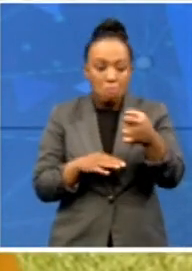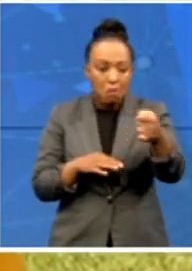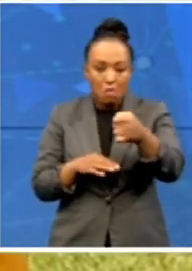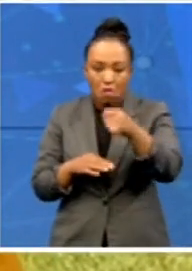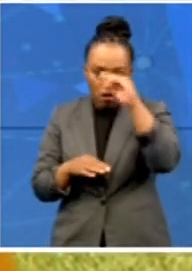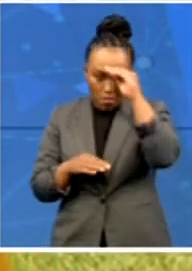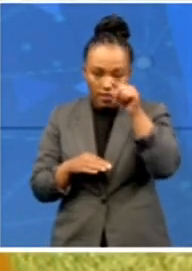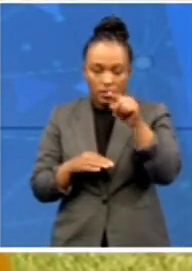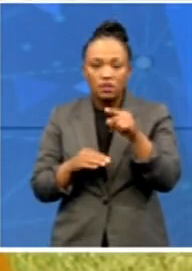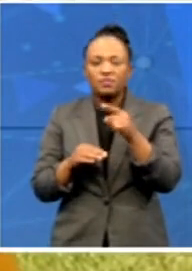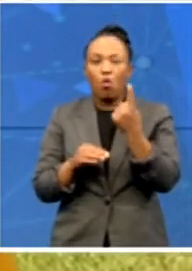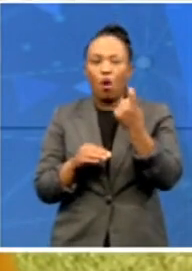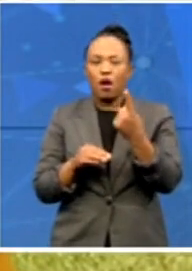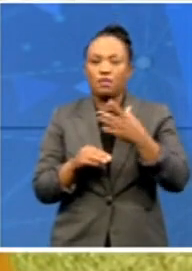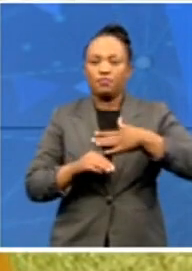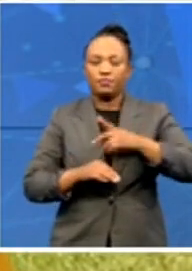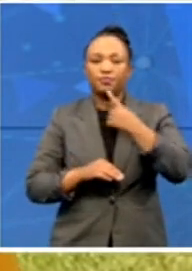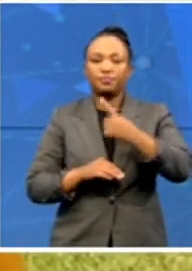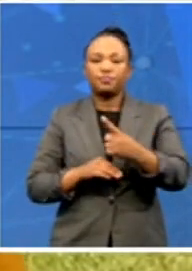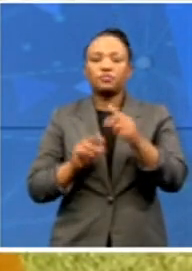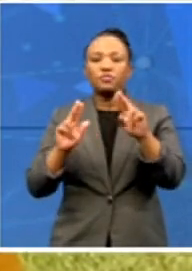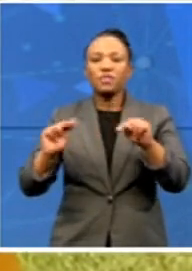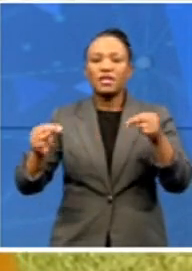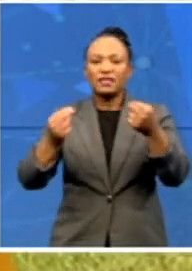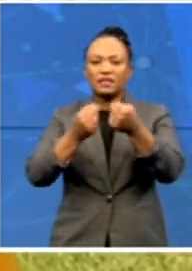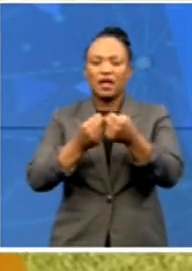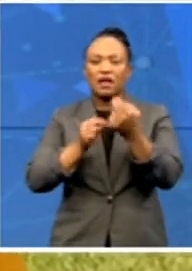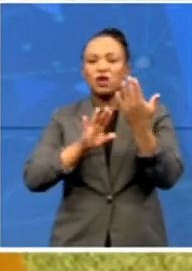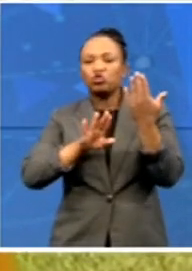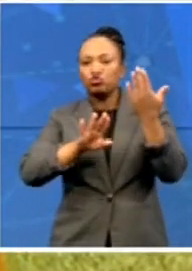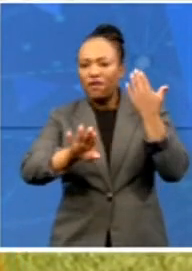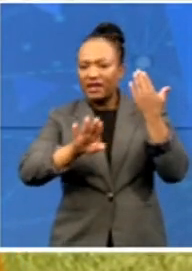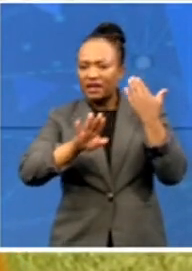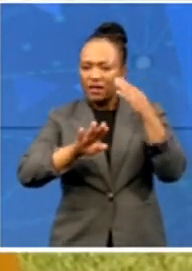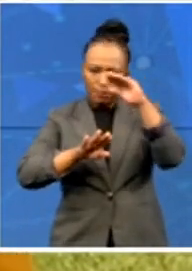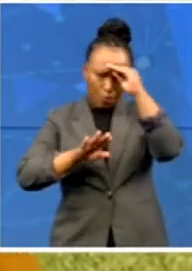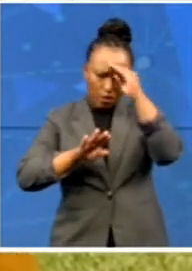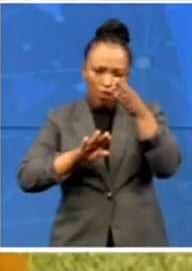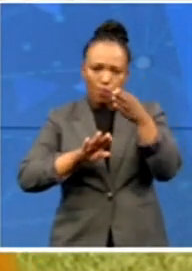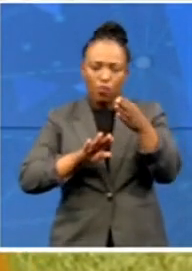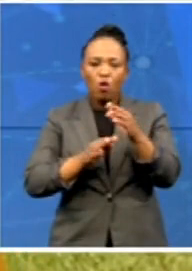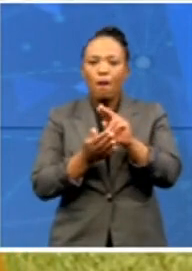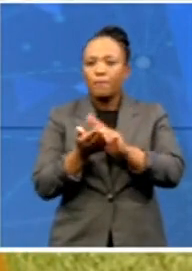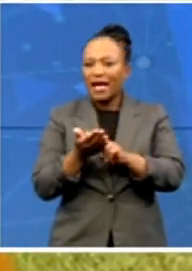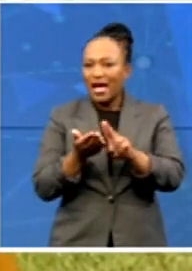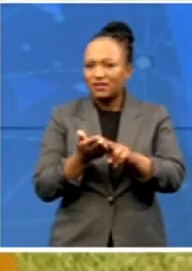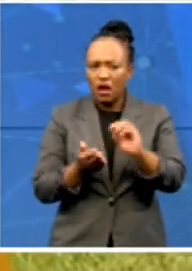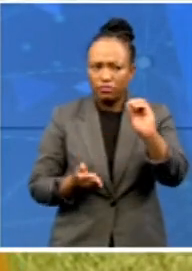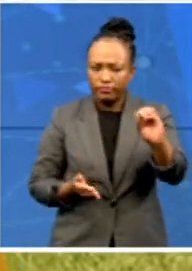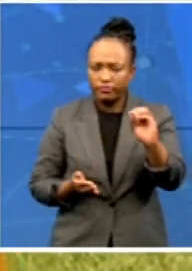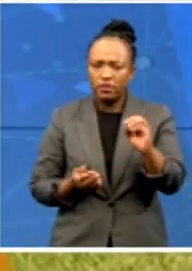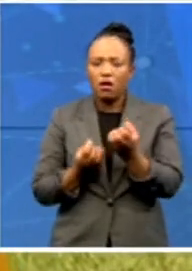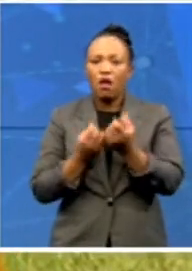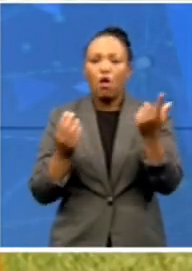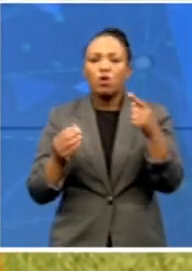national traffic officers are also visible in places like Mthatha, where we have a lot of traffic of travelers, people, you know,